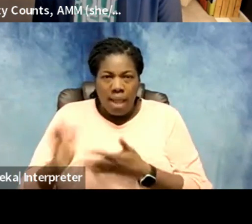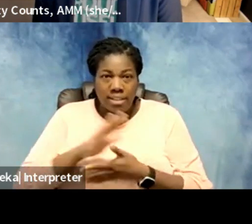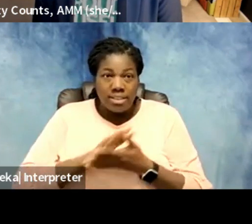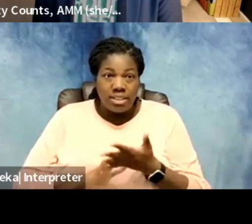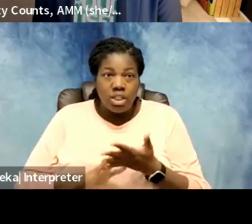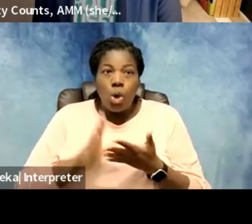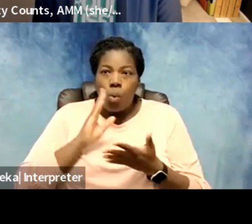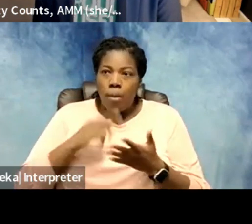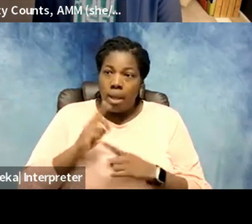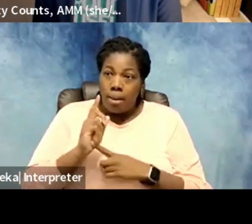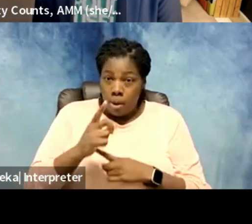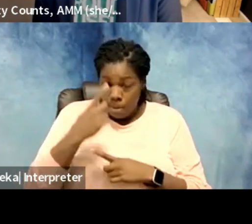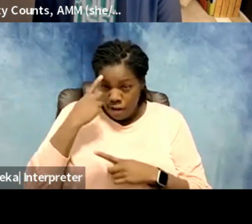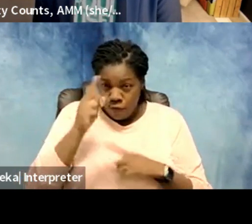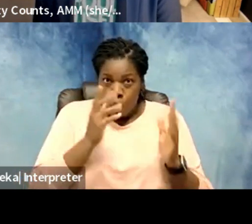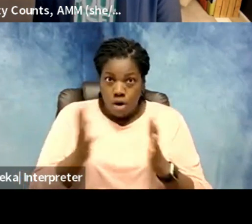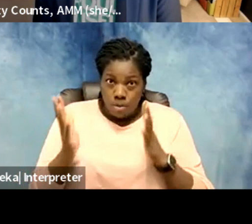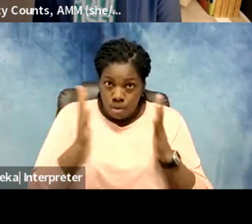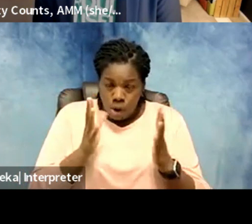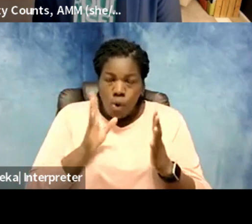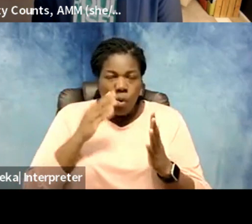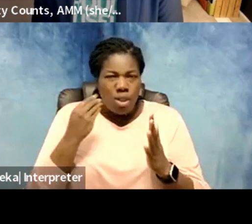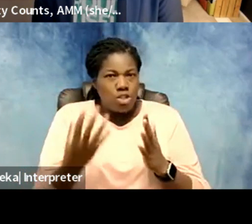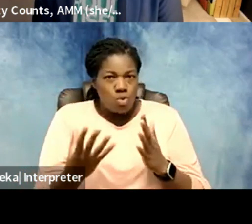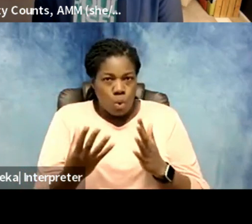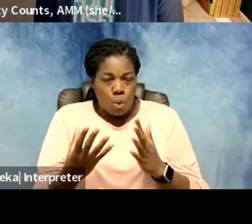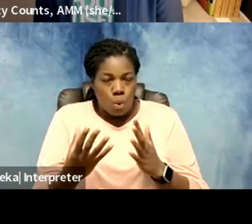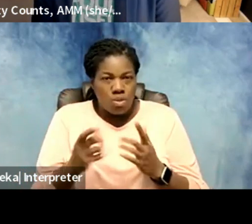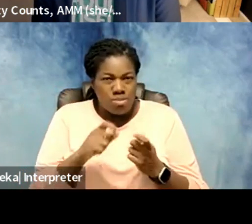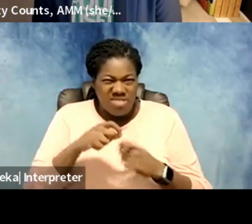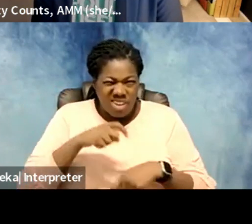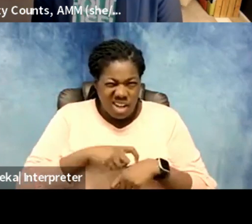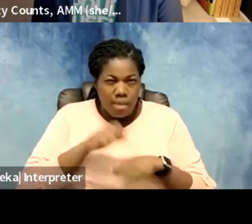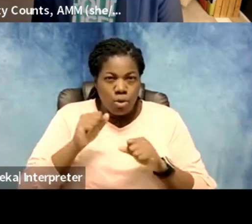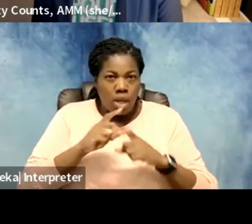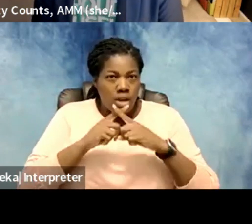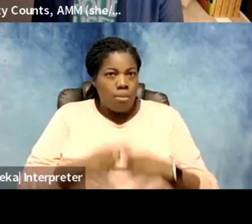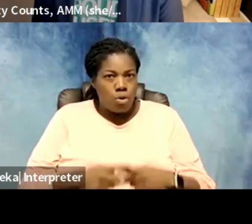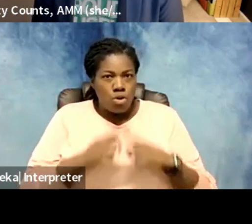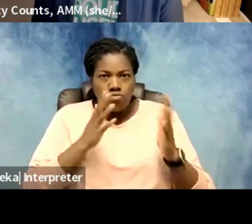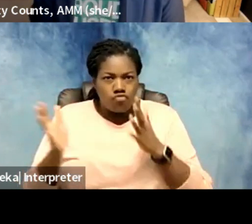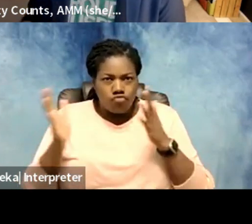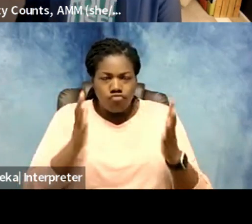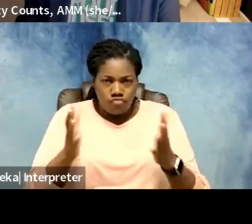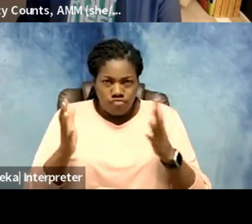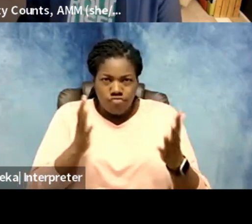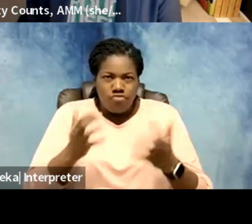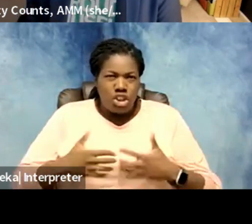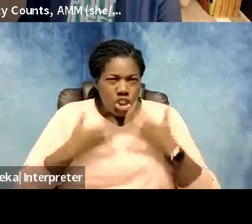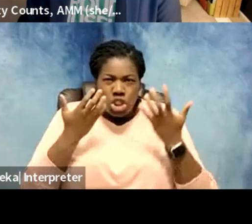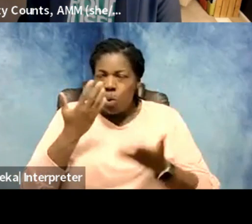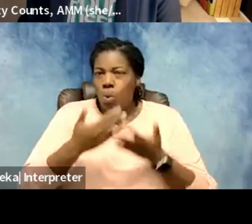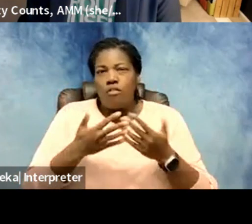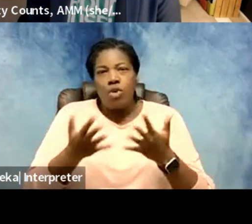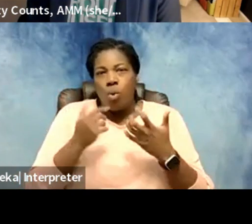will be moments for audible applause, and we'll let you know about those. And at that time, you can unmute and cheer and holler and whatever you would like to